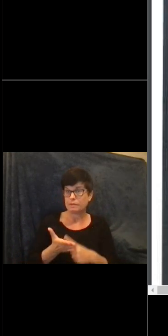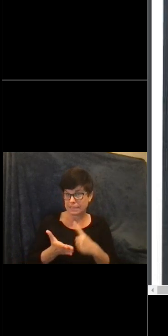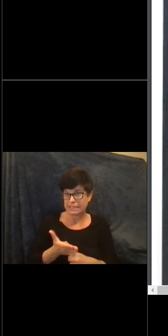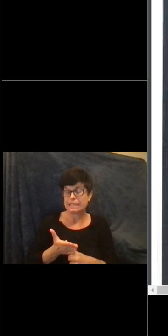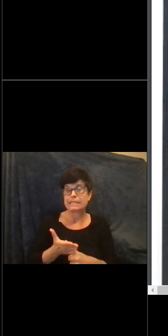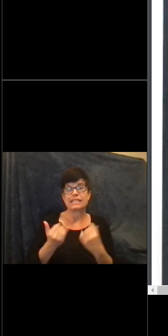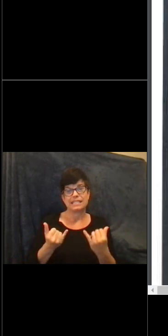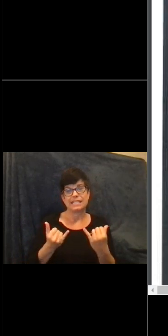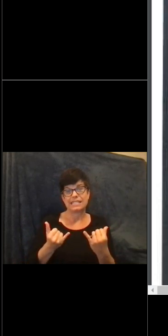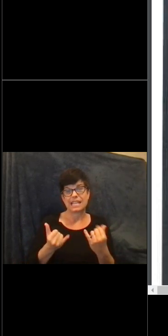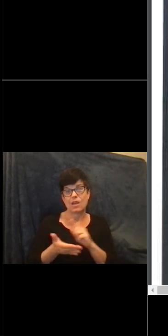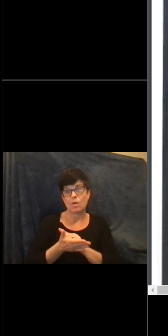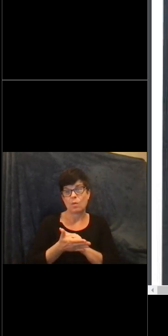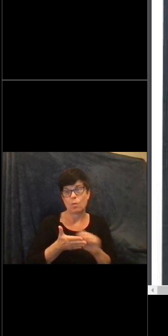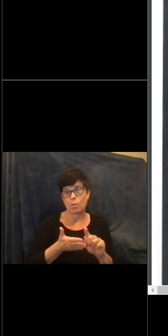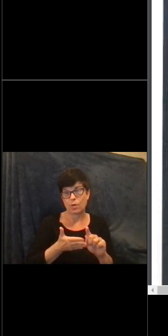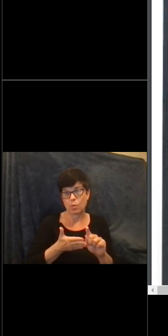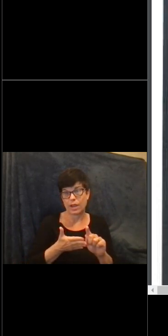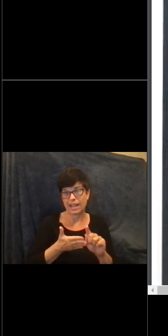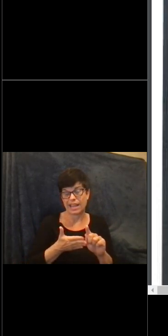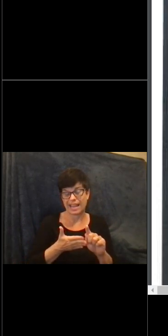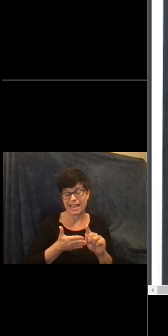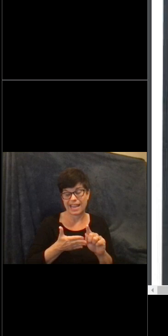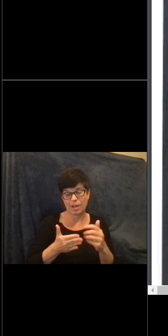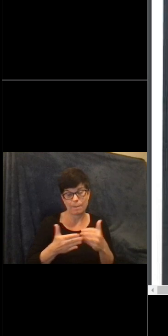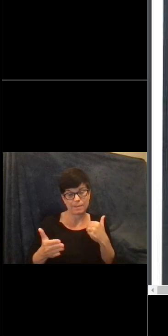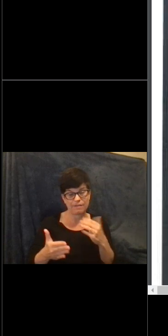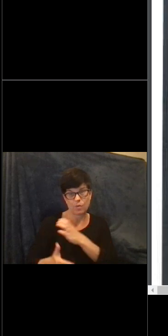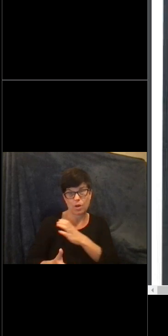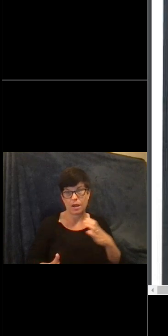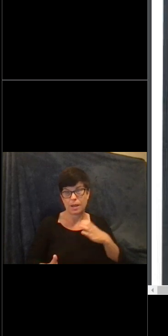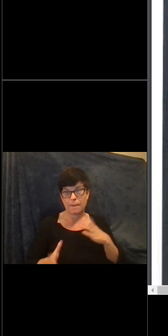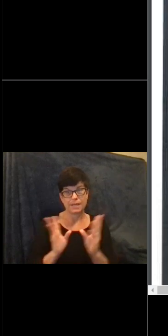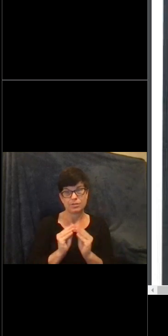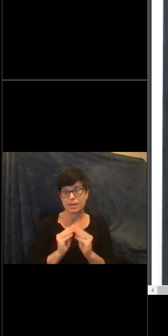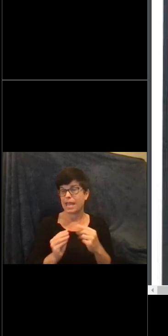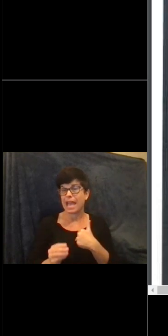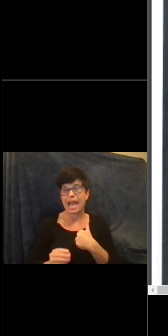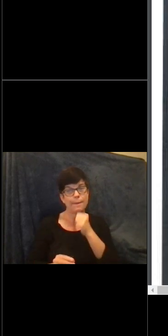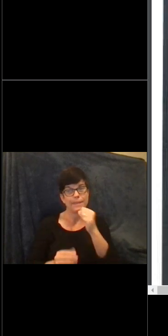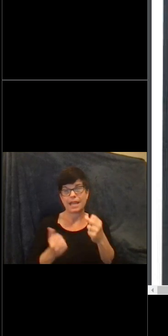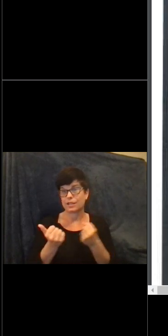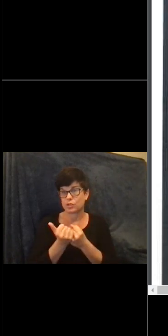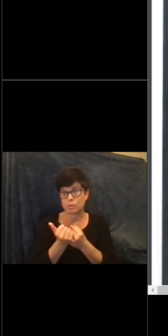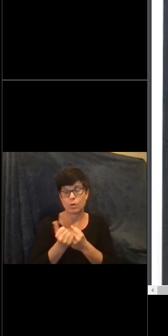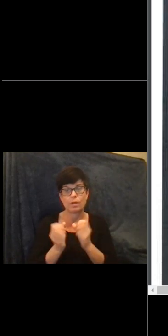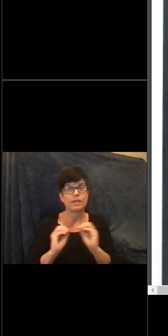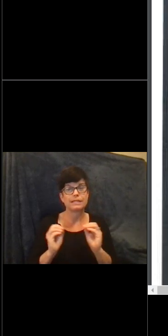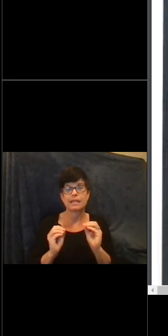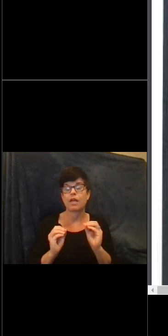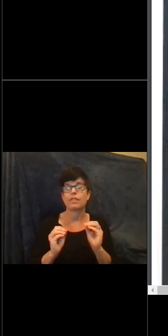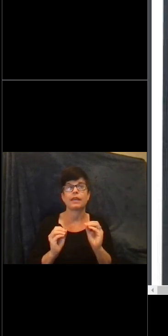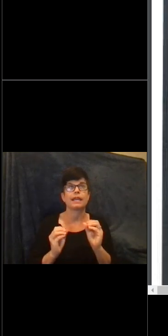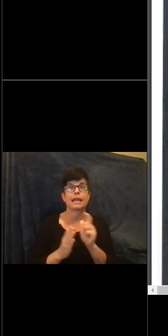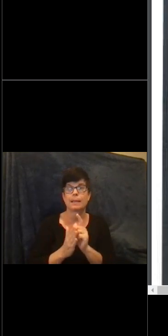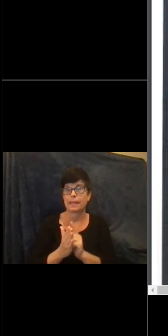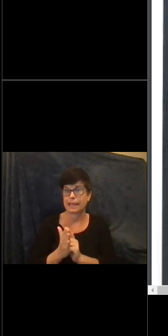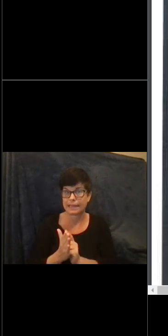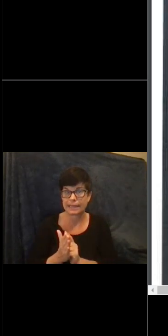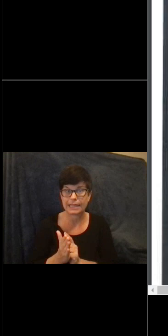it's a week behind a commission meeting. I'm not going to support this. There's nothing legally binding, anything,